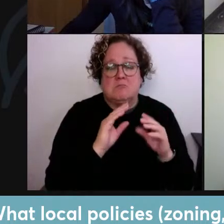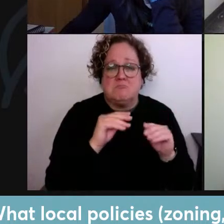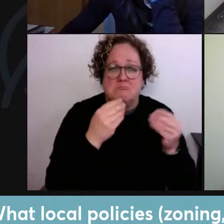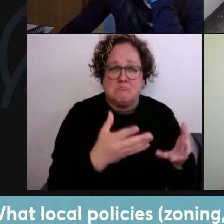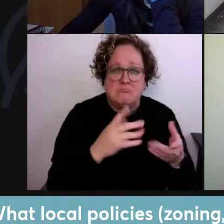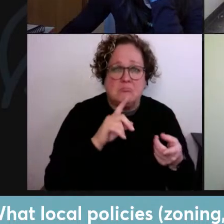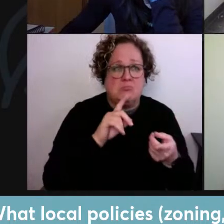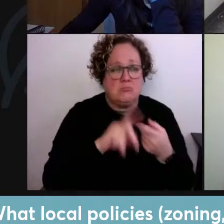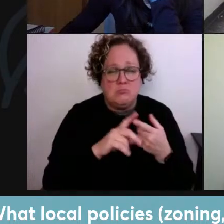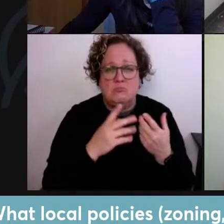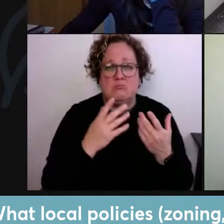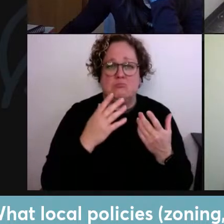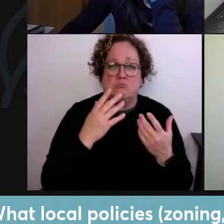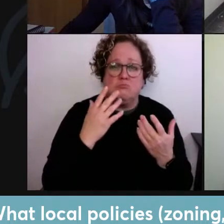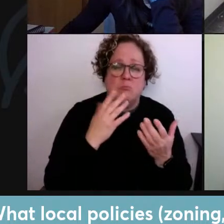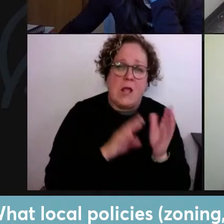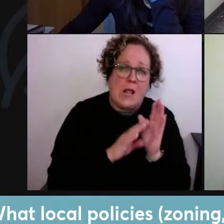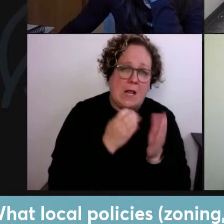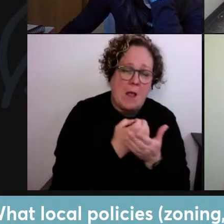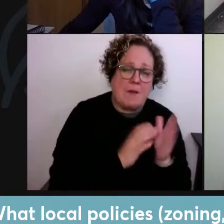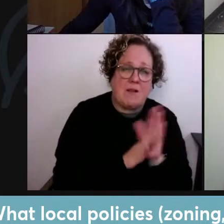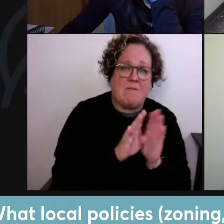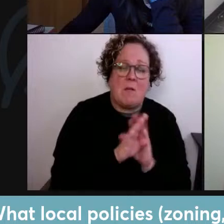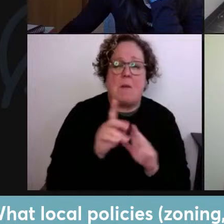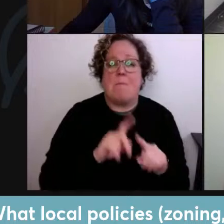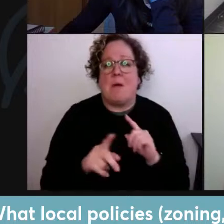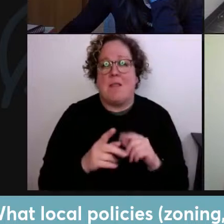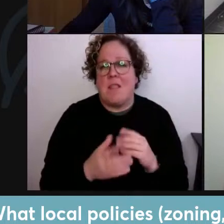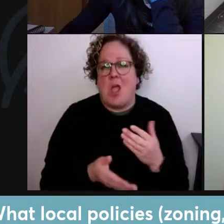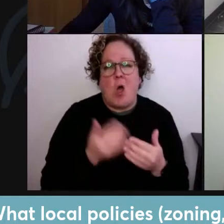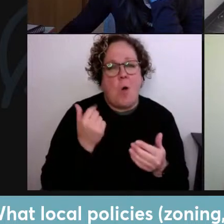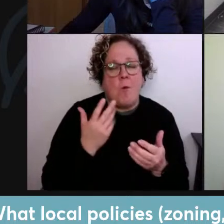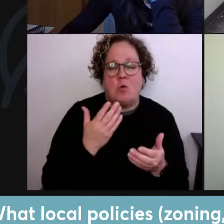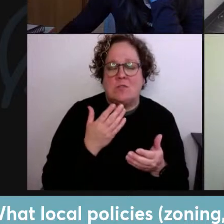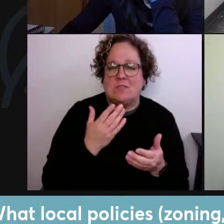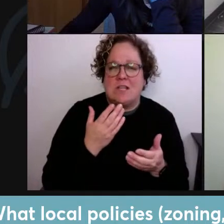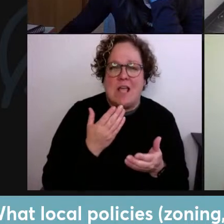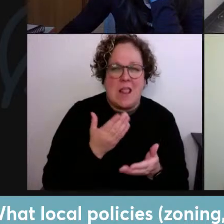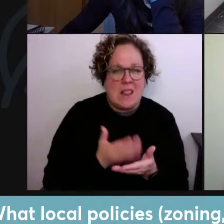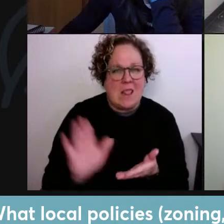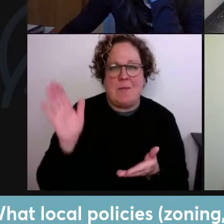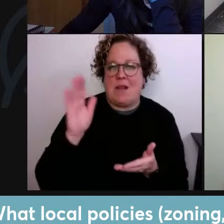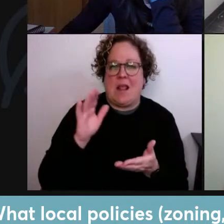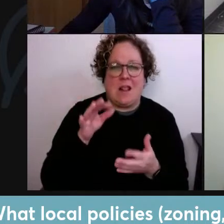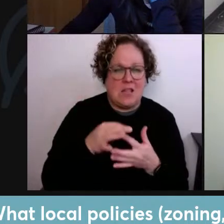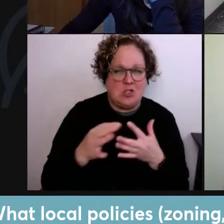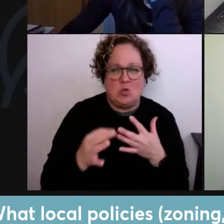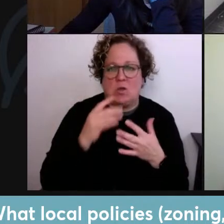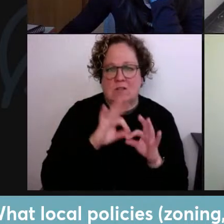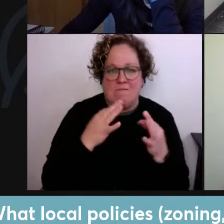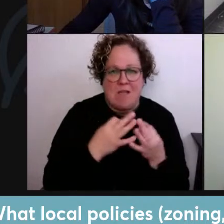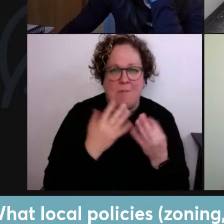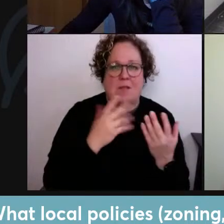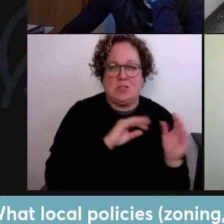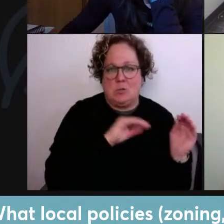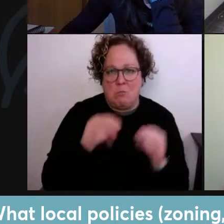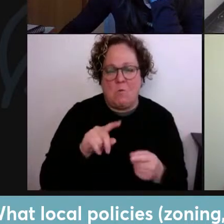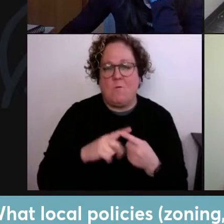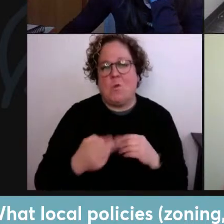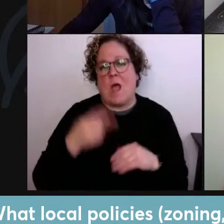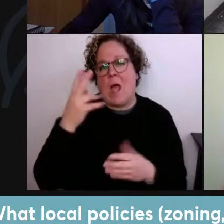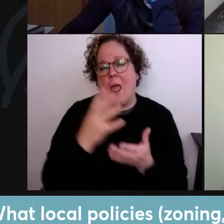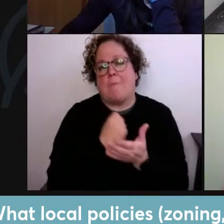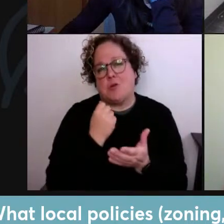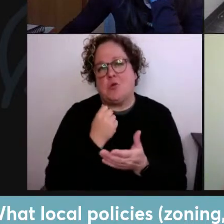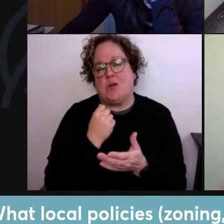they really diminish, if not almost eliminate, the choice of families to relocate to those high opportunity areas. I talked about